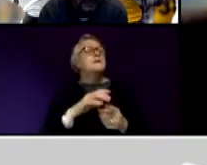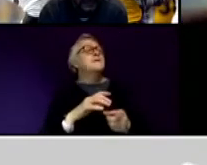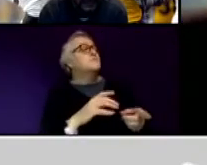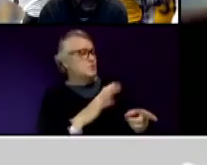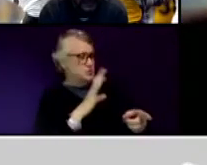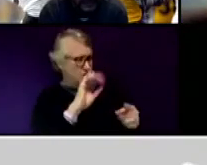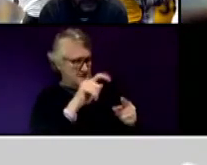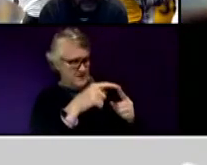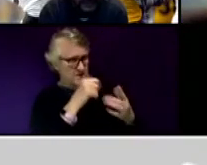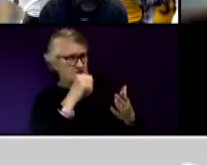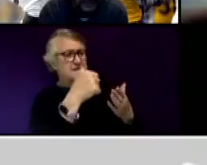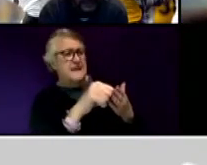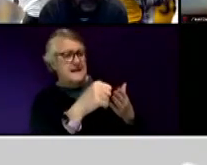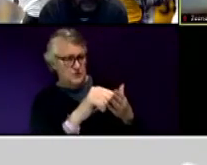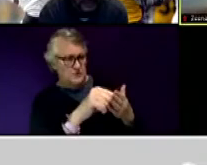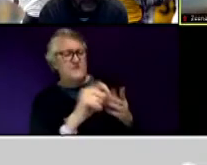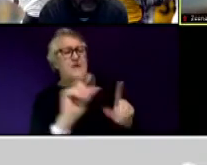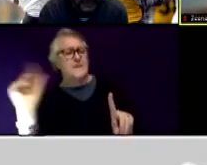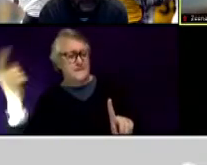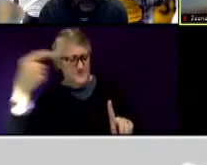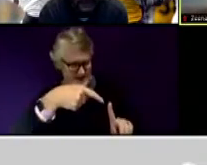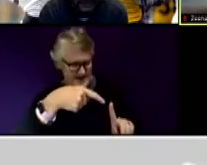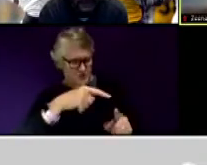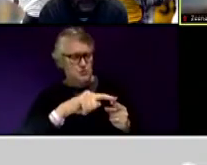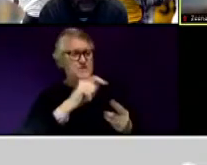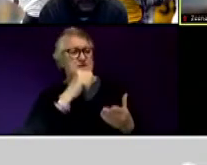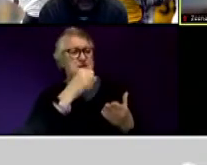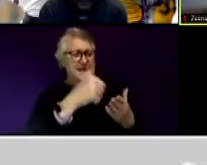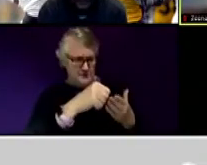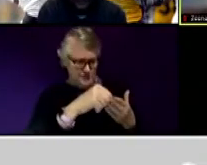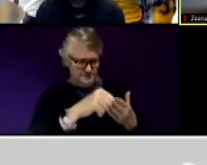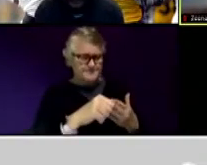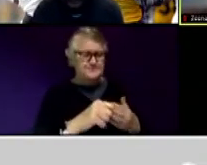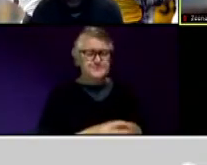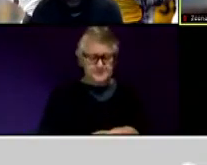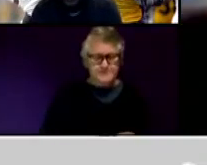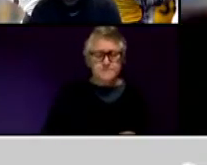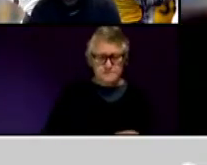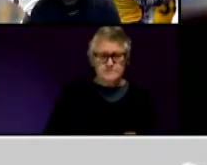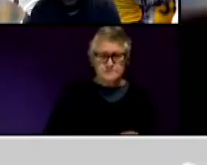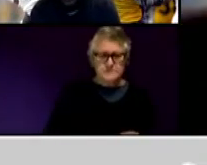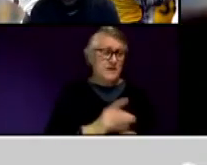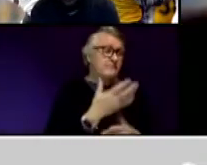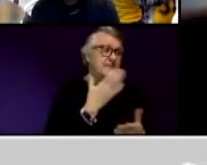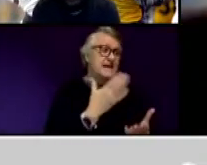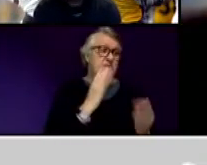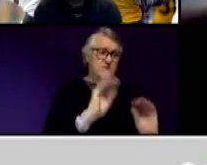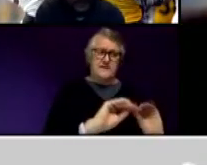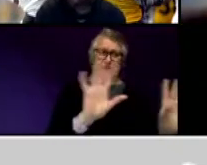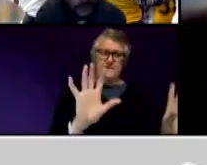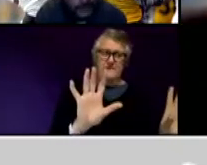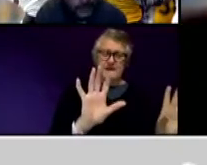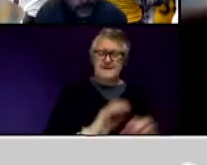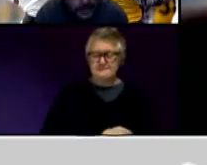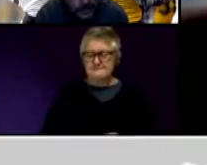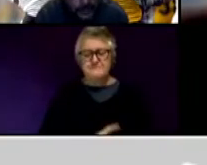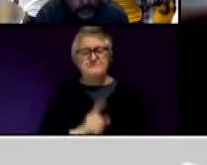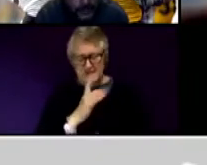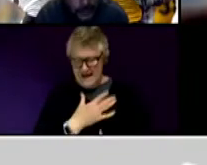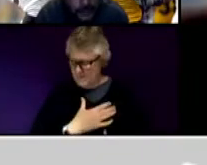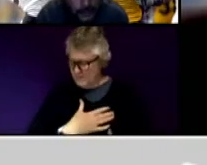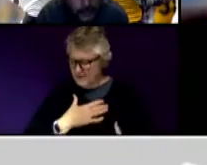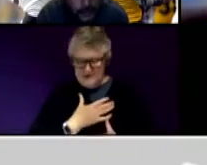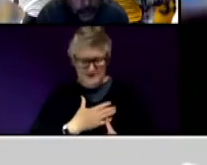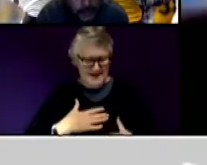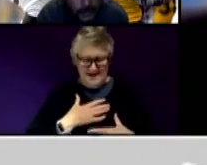reverting the letter because that was the issue at hand. But thank you for clarifying it because I can appreciate,